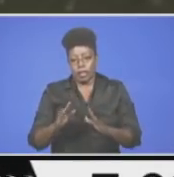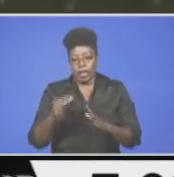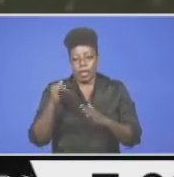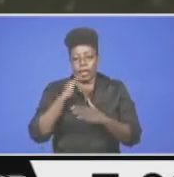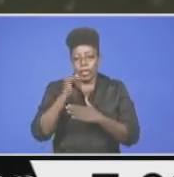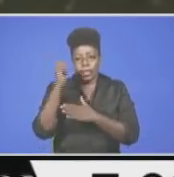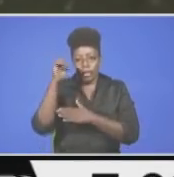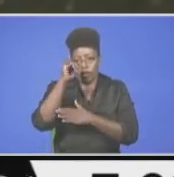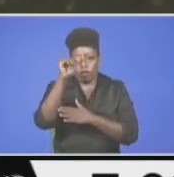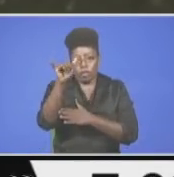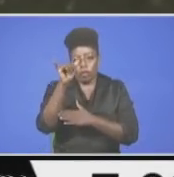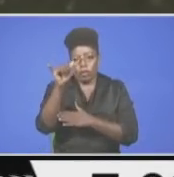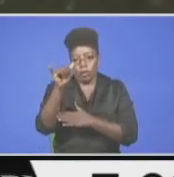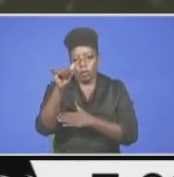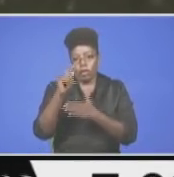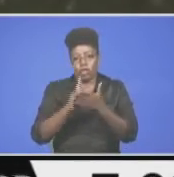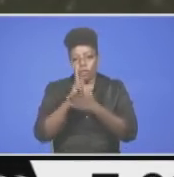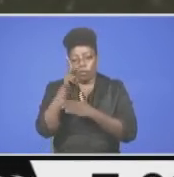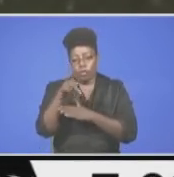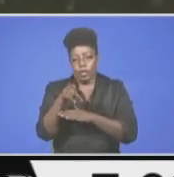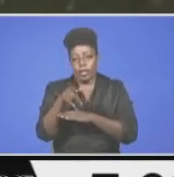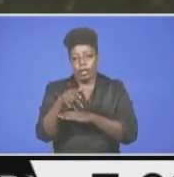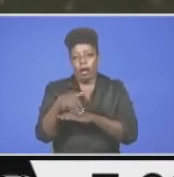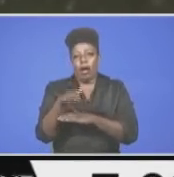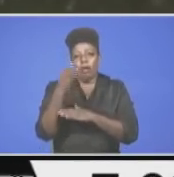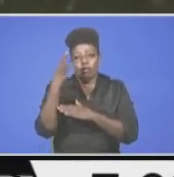eternal wellspring for humanity.